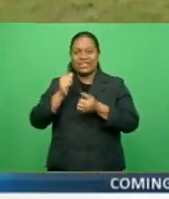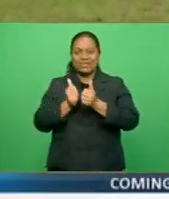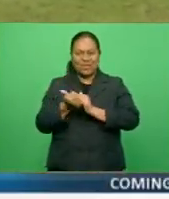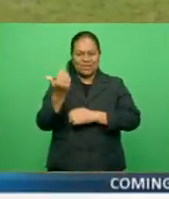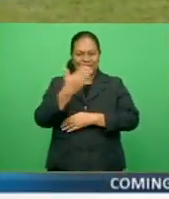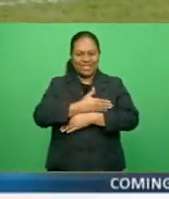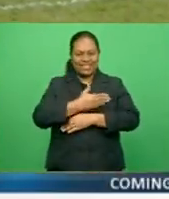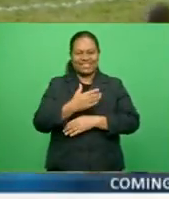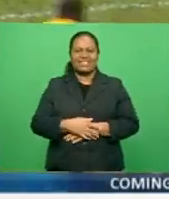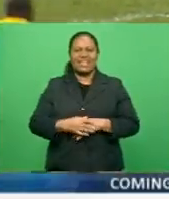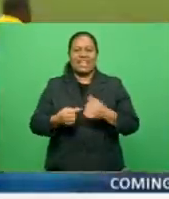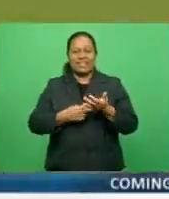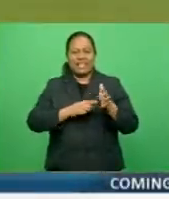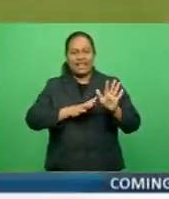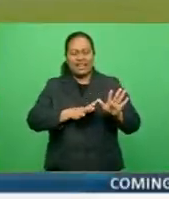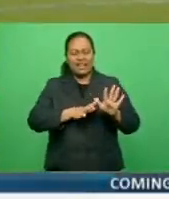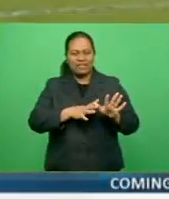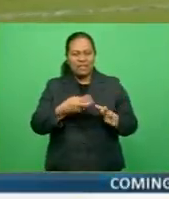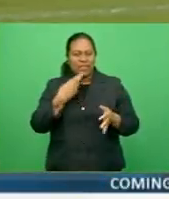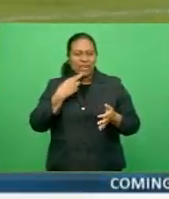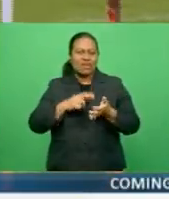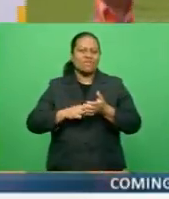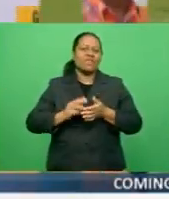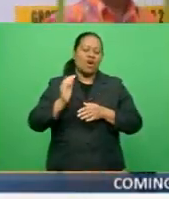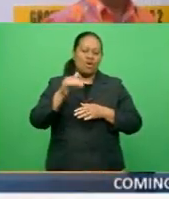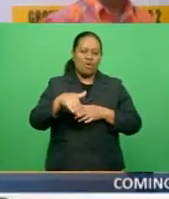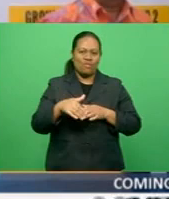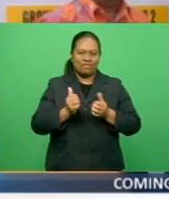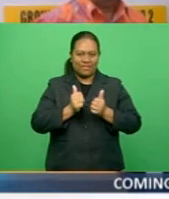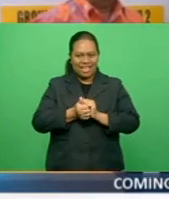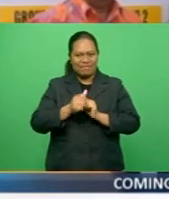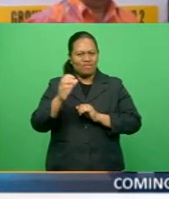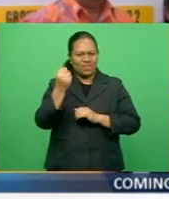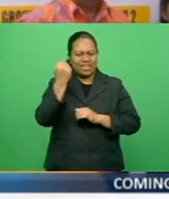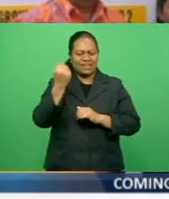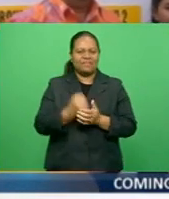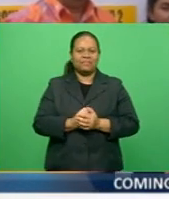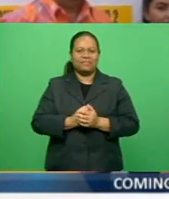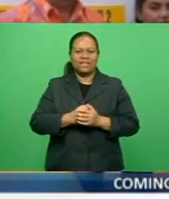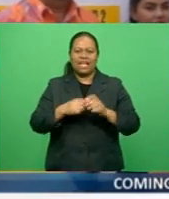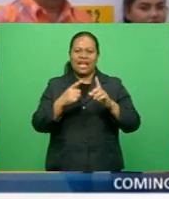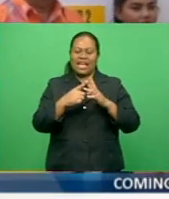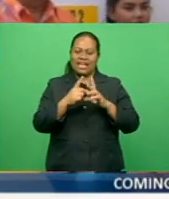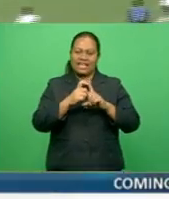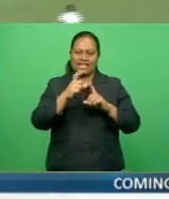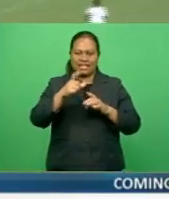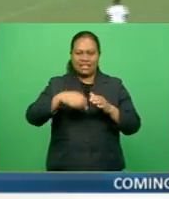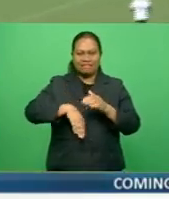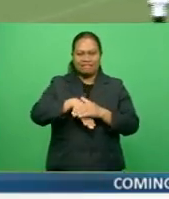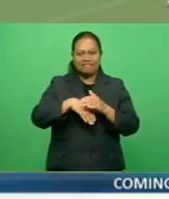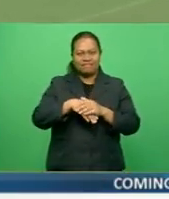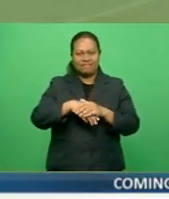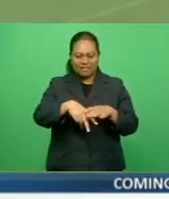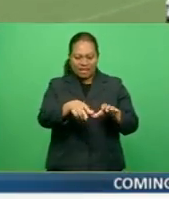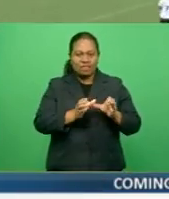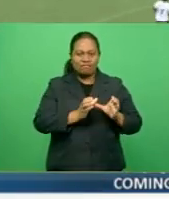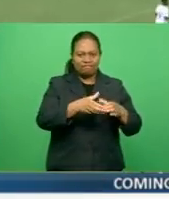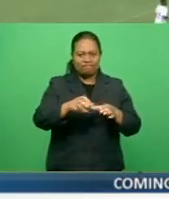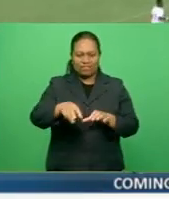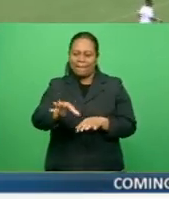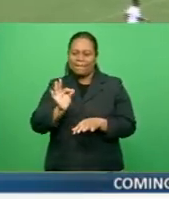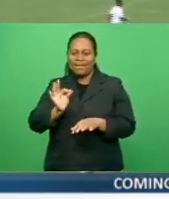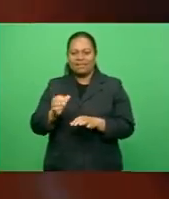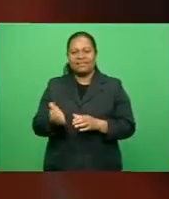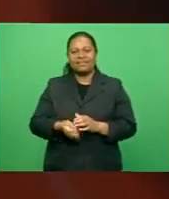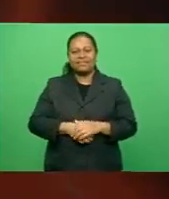tonight. TAILEVU records first home game win and courts IDC pools drawn. This and more coming